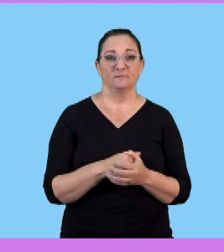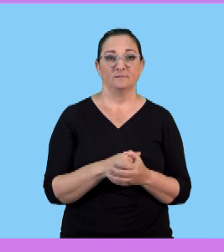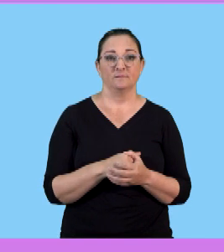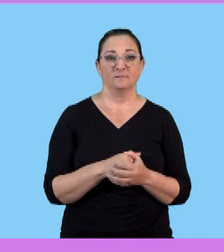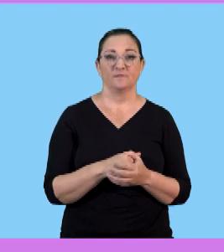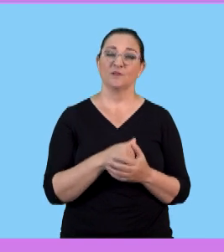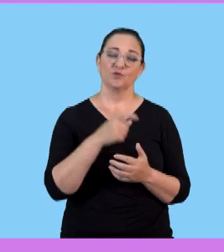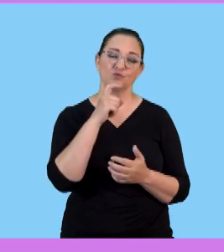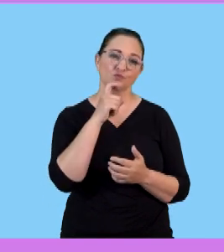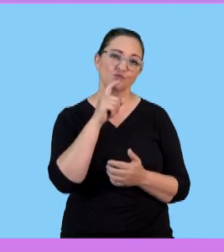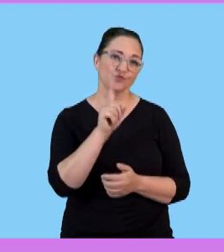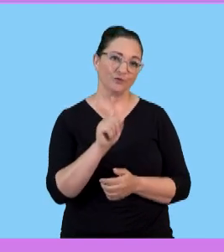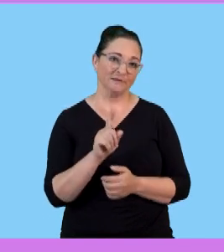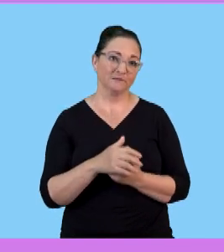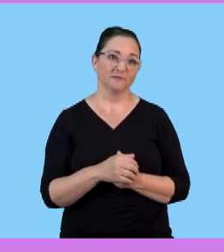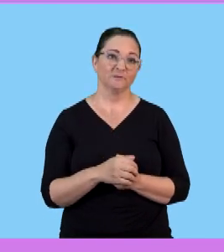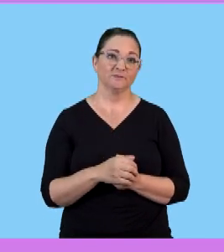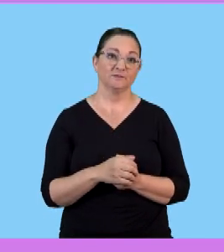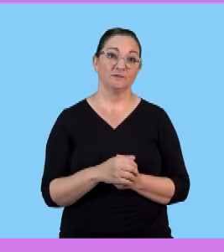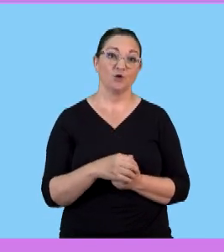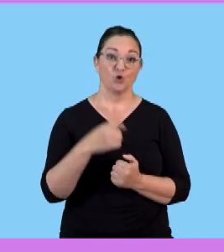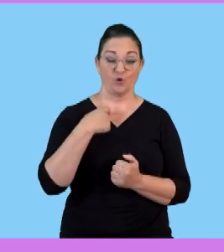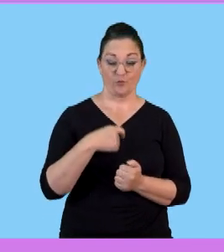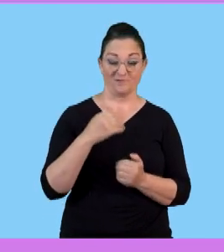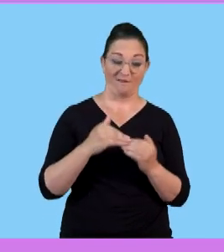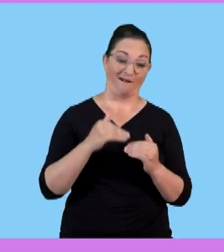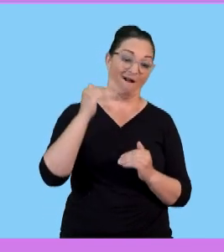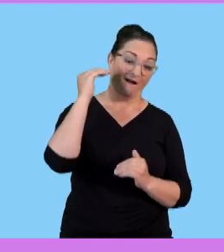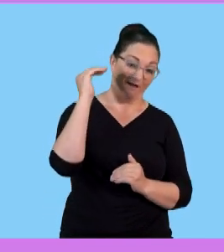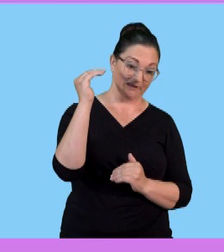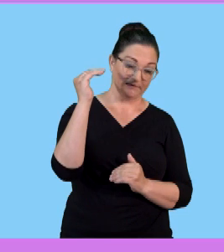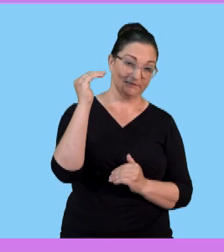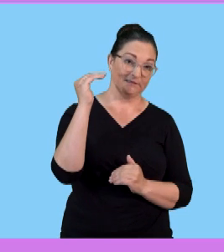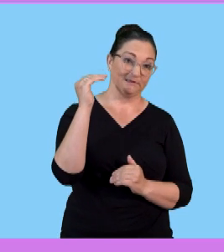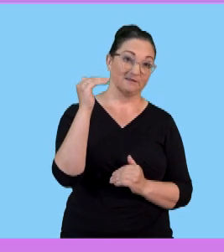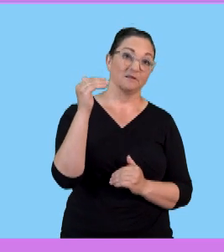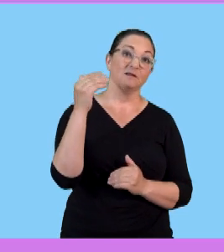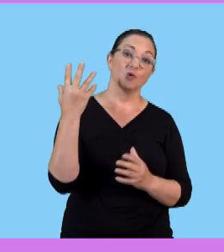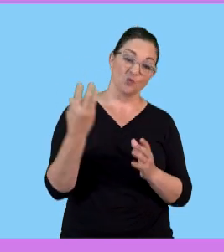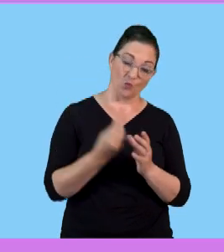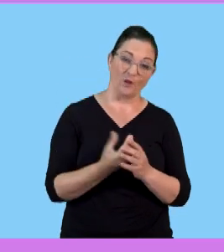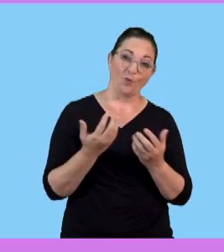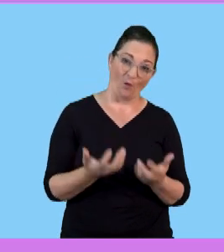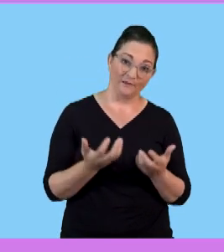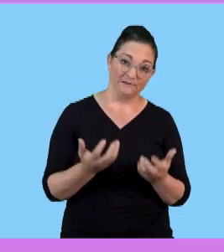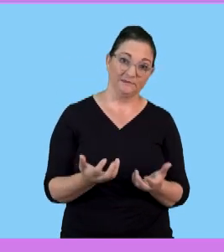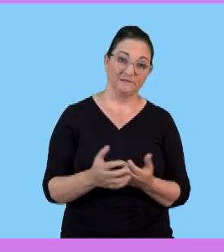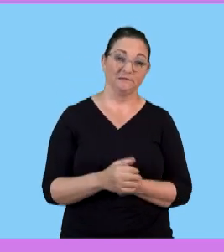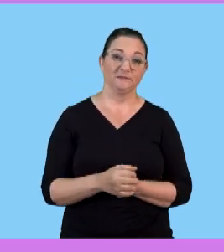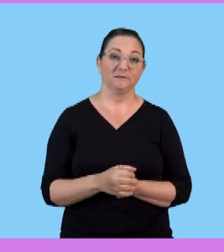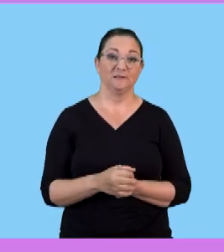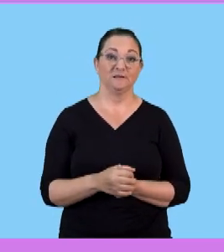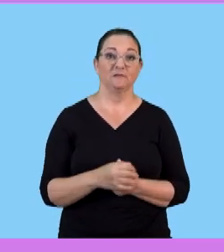That uses a person's height, right, and the